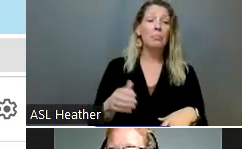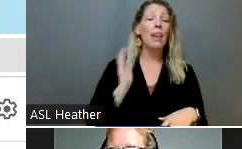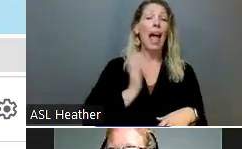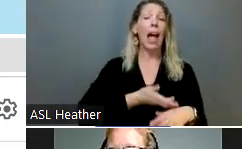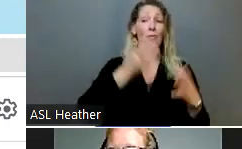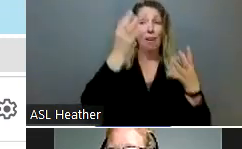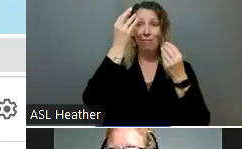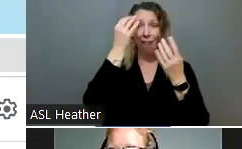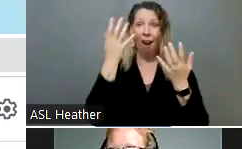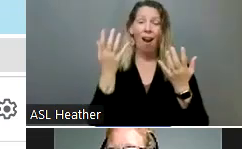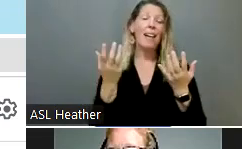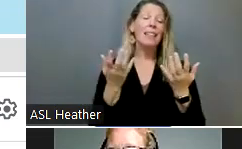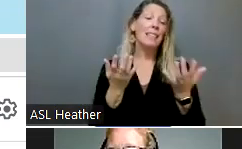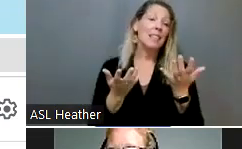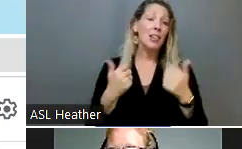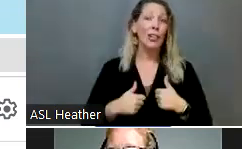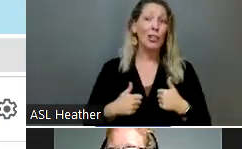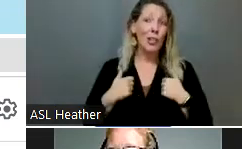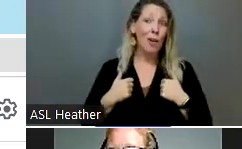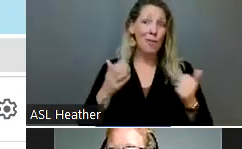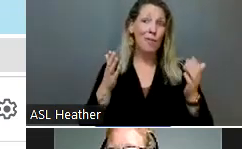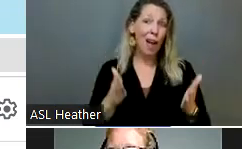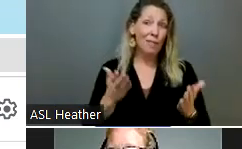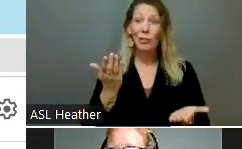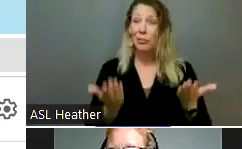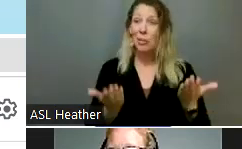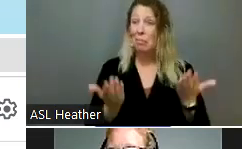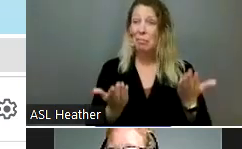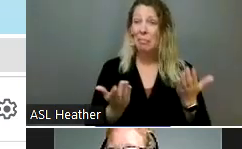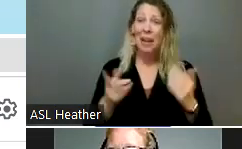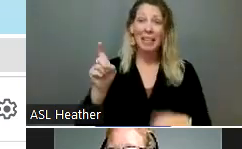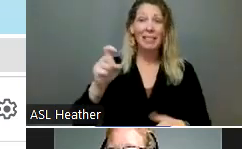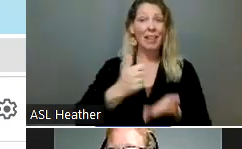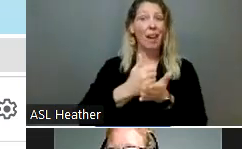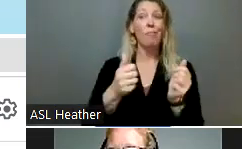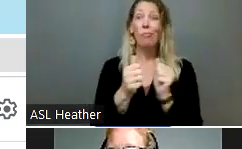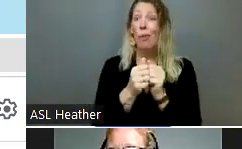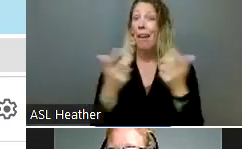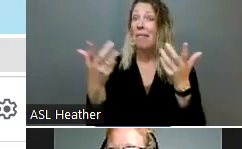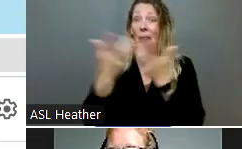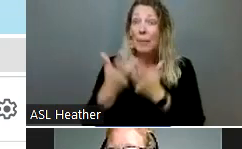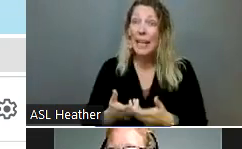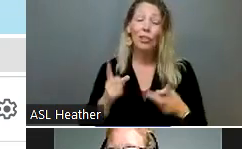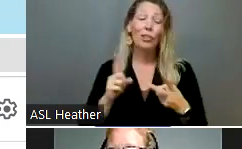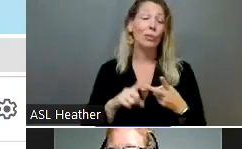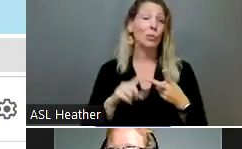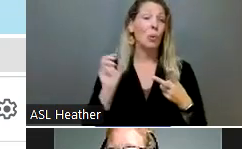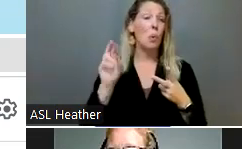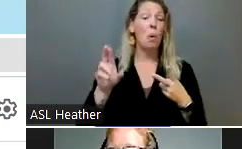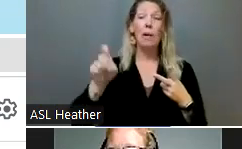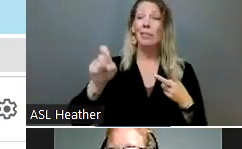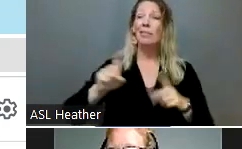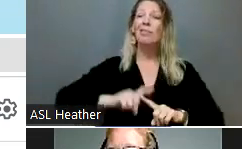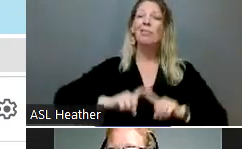that, survivors may need help with accommodations, or they may need some other types